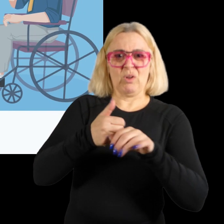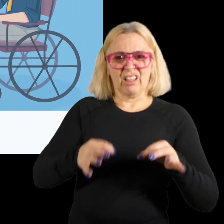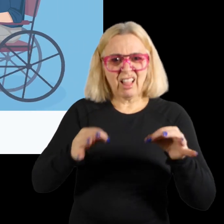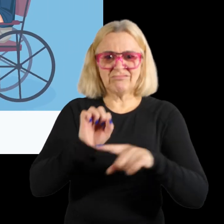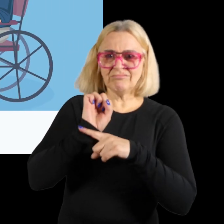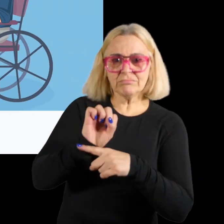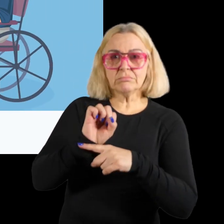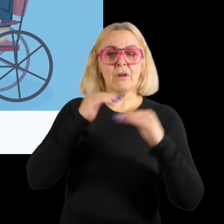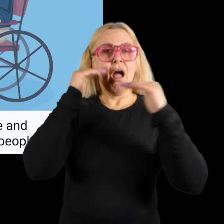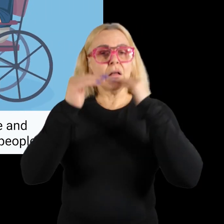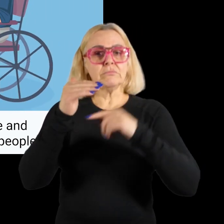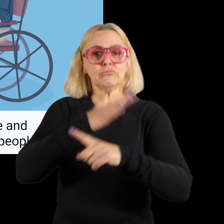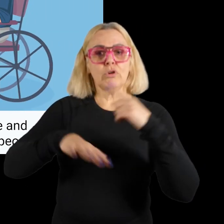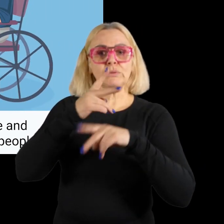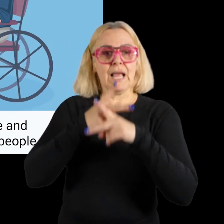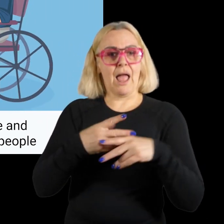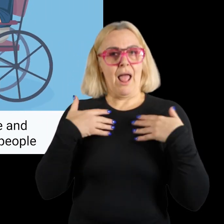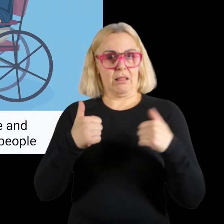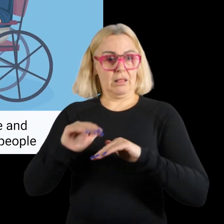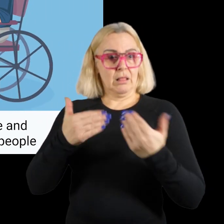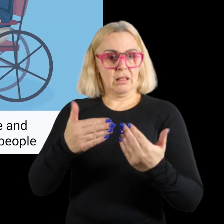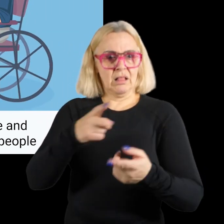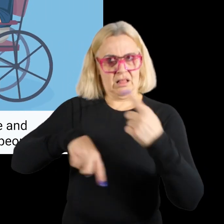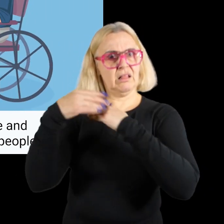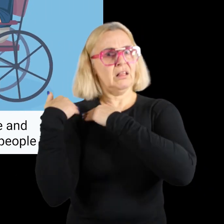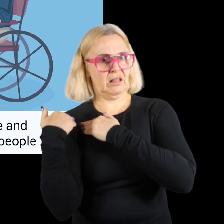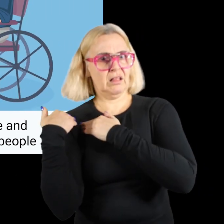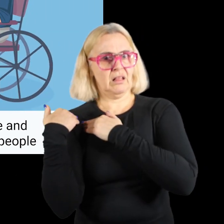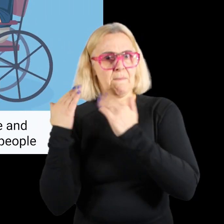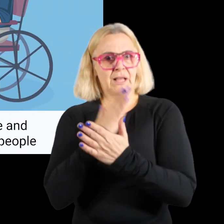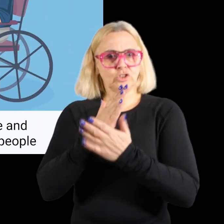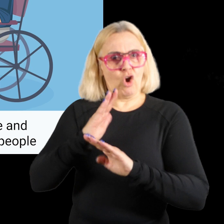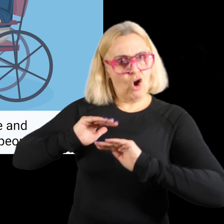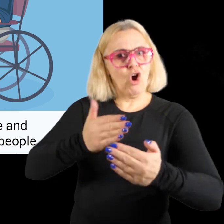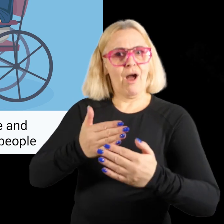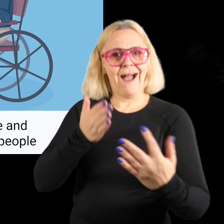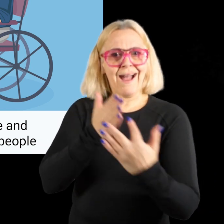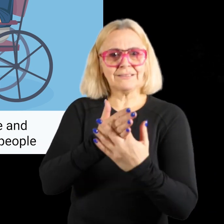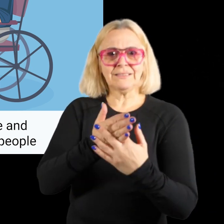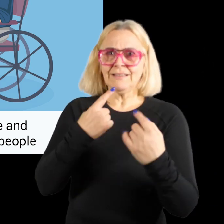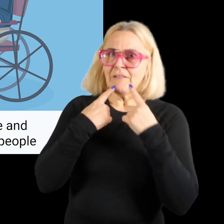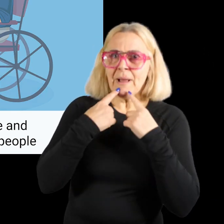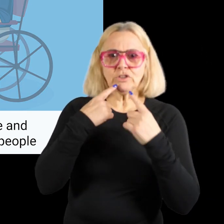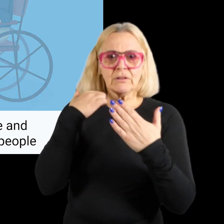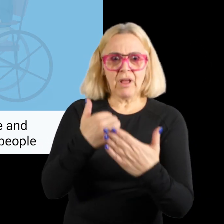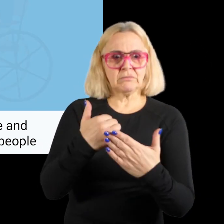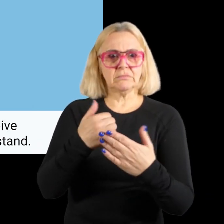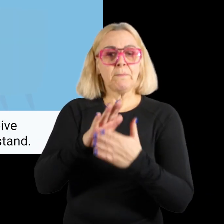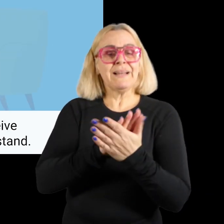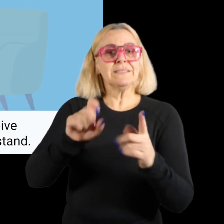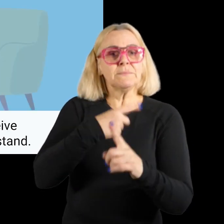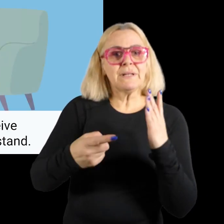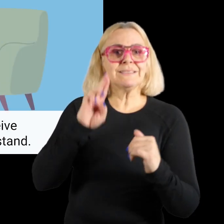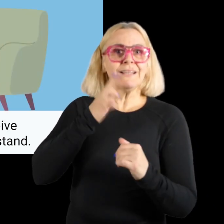and support. When providing information and advice, adult social care and health providers have a statutory duty to make sure that people